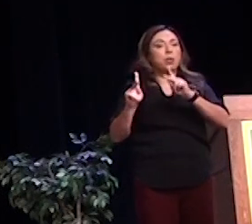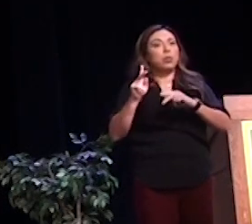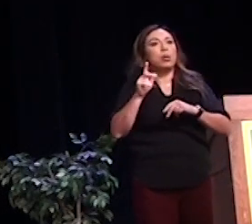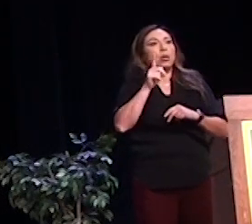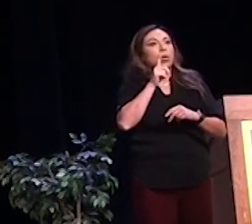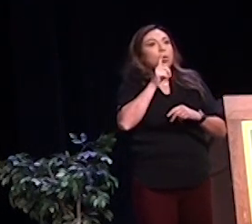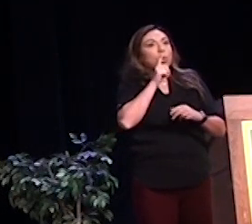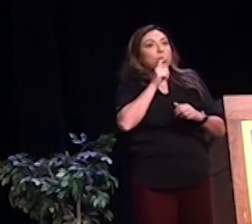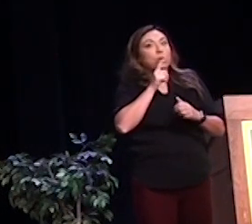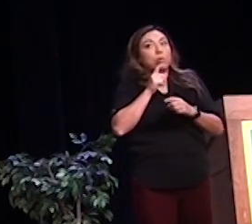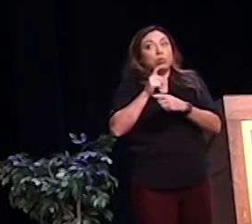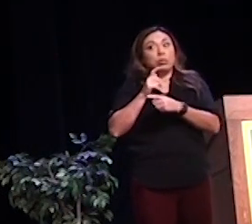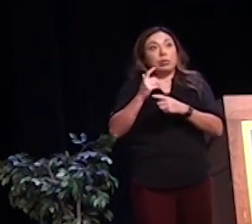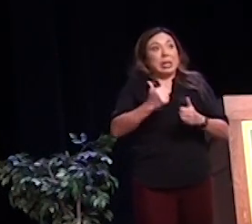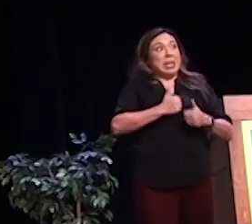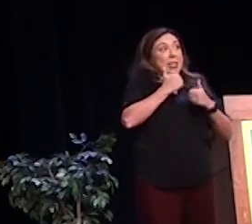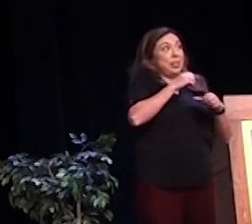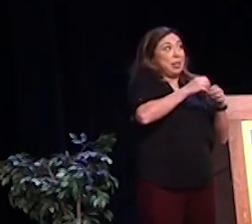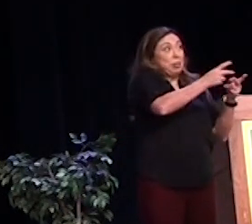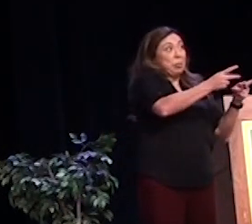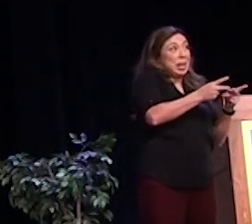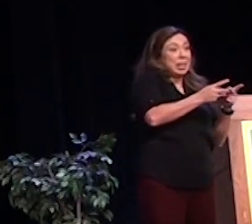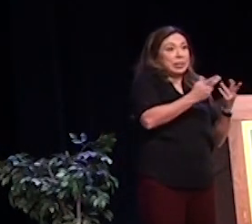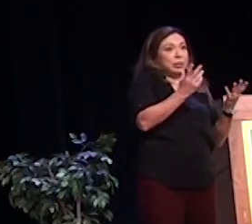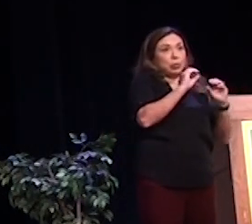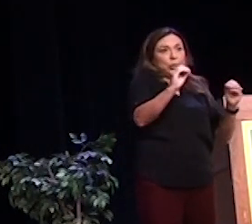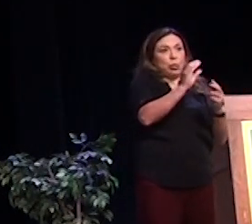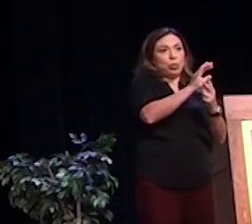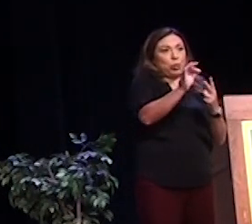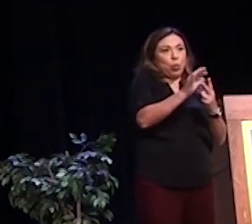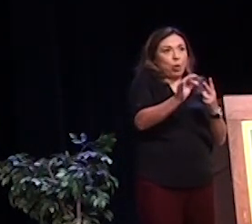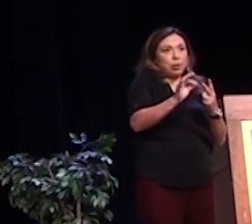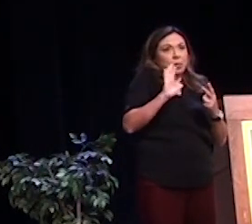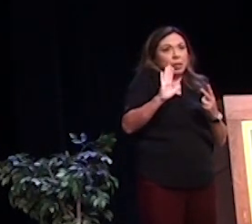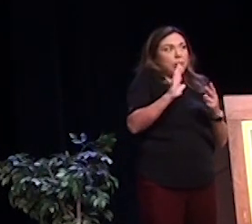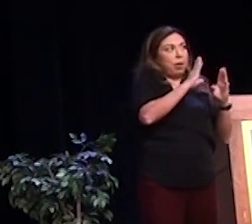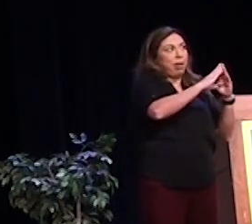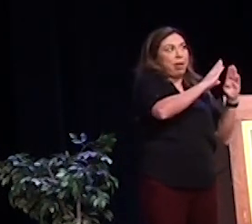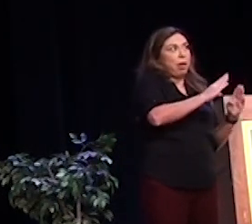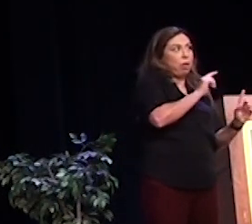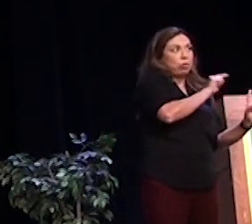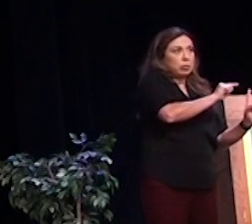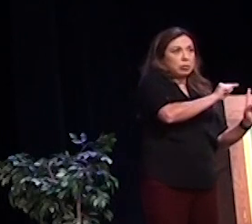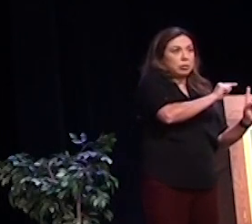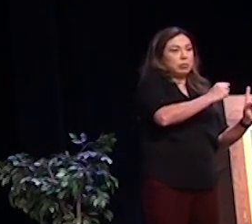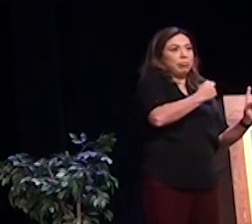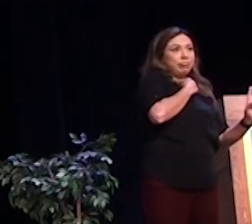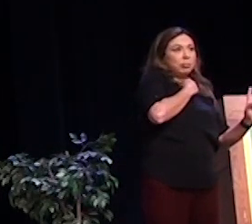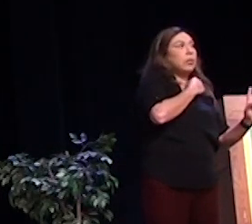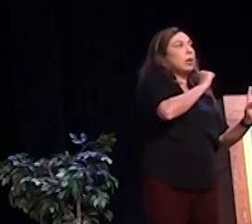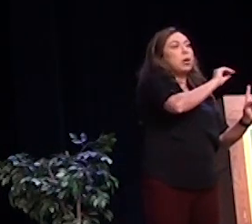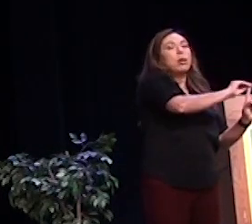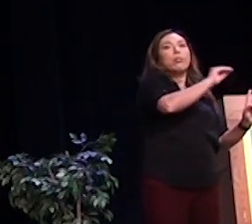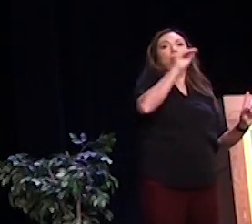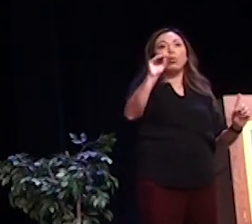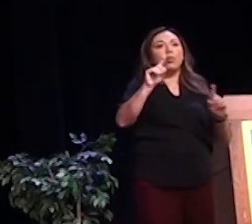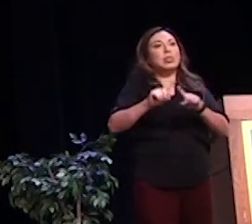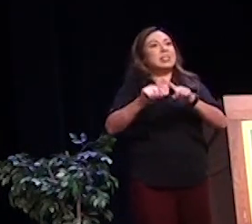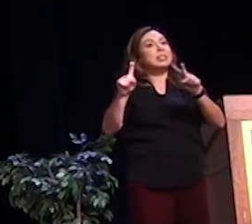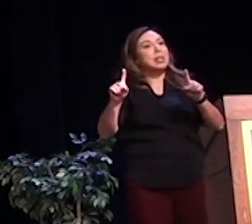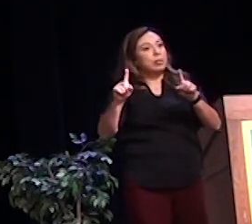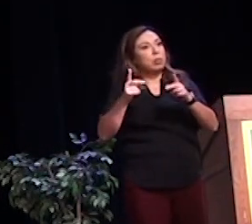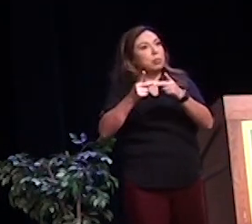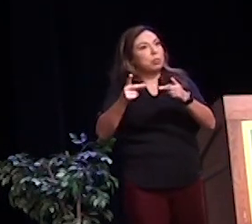in, because there's a lack of choice, in a certain housing type can move to a different unit or different housing